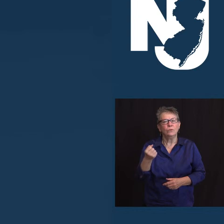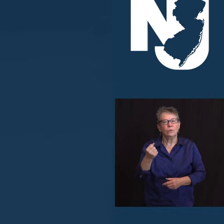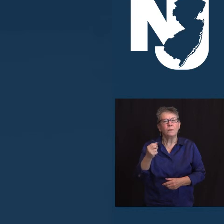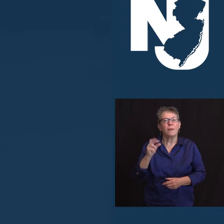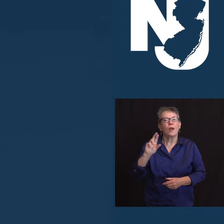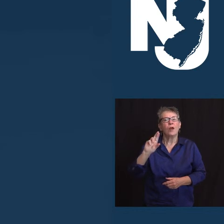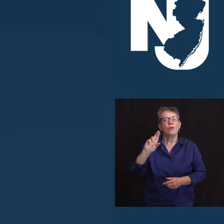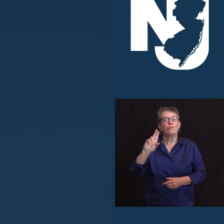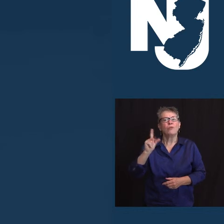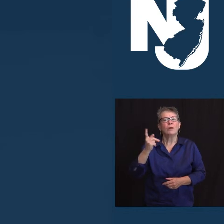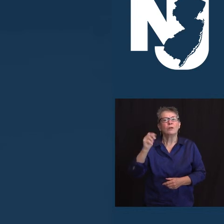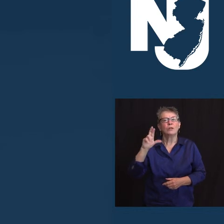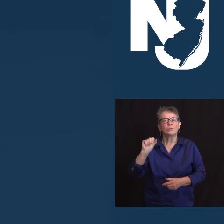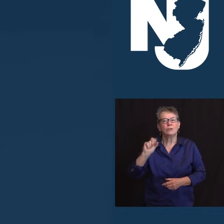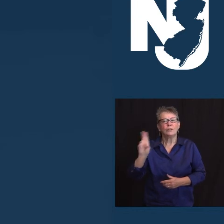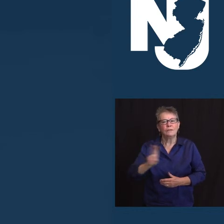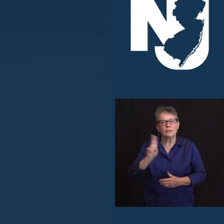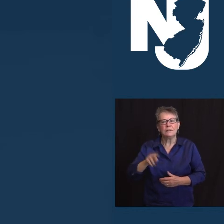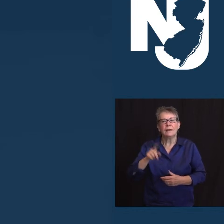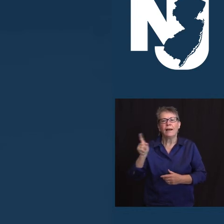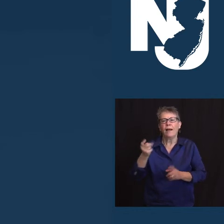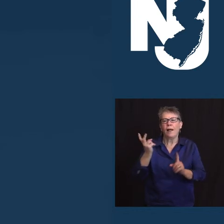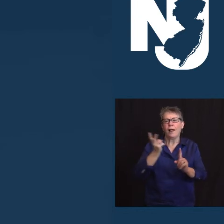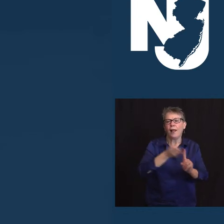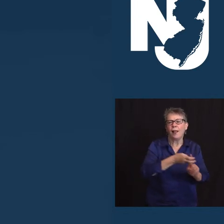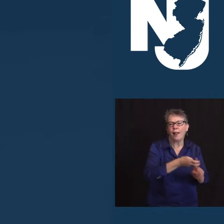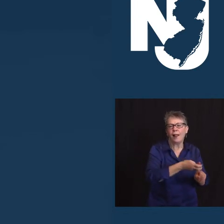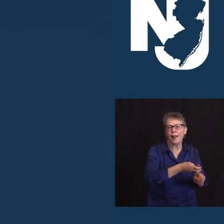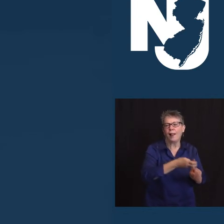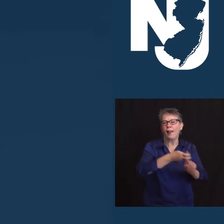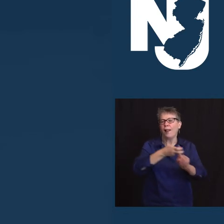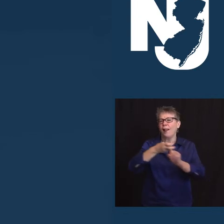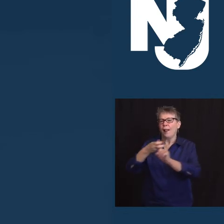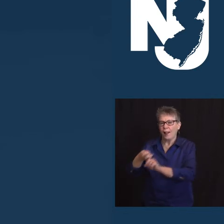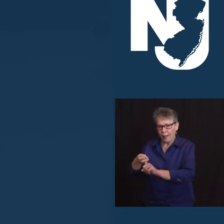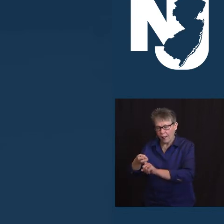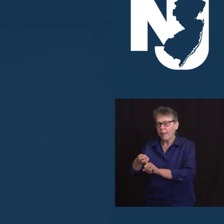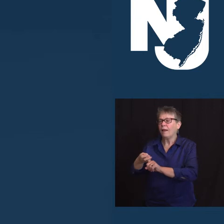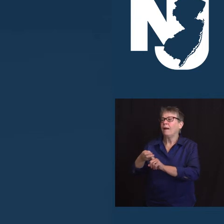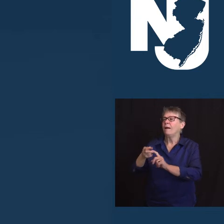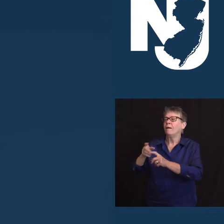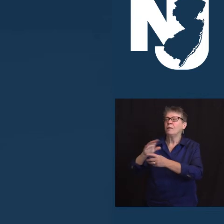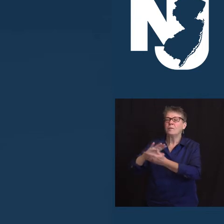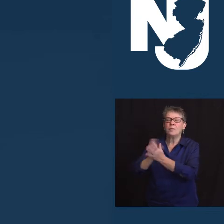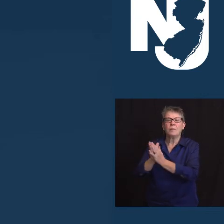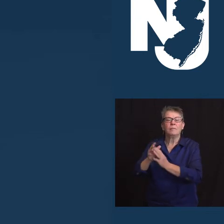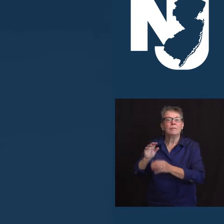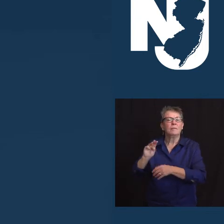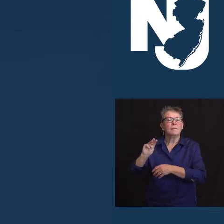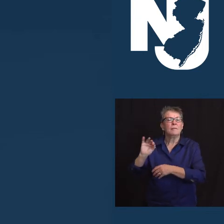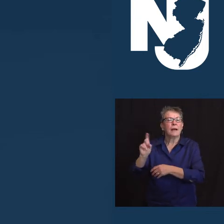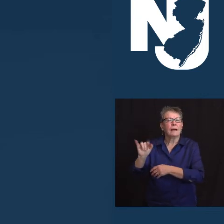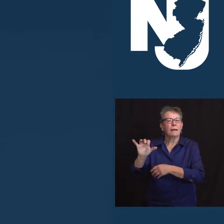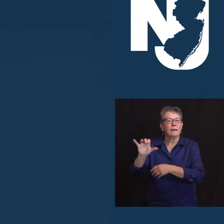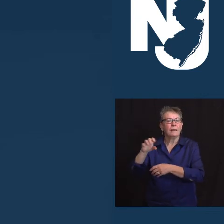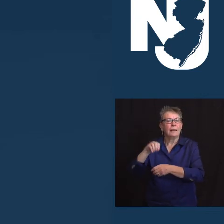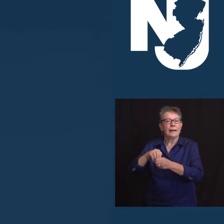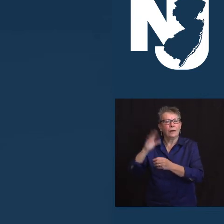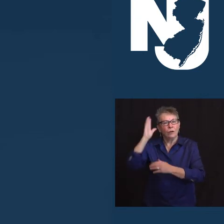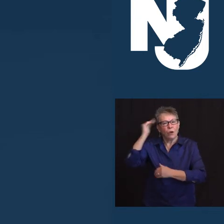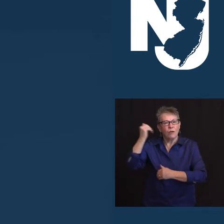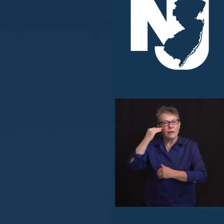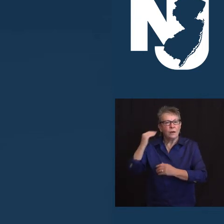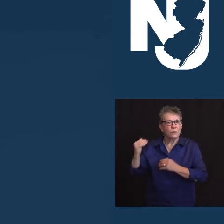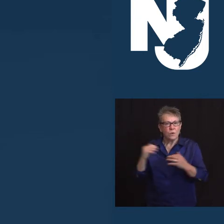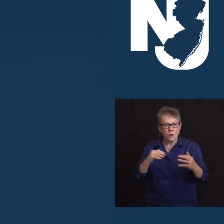War. When his time in uniform ended, he got his start in business, owning Brown's stationery store in Dunellen, before partnering with